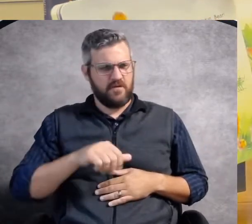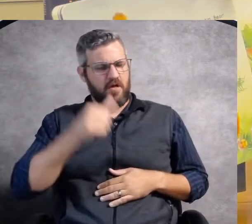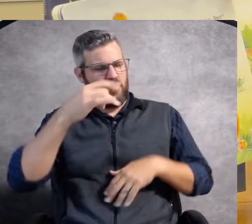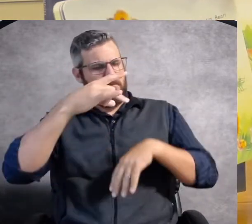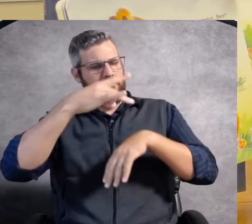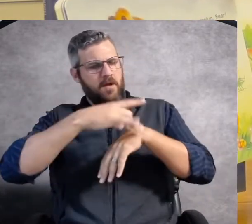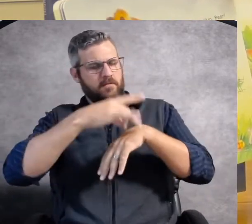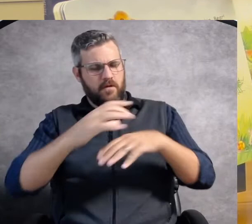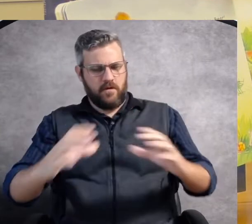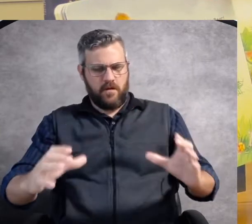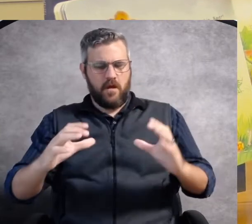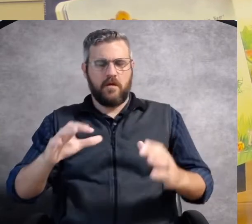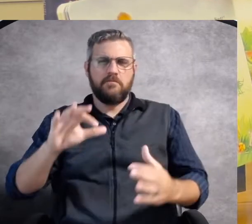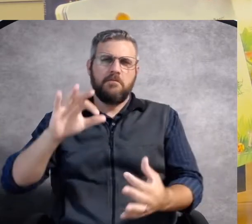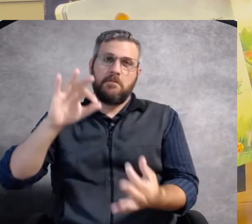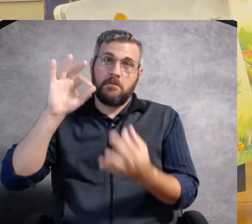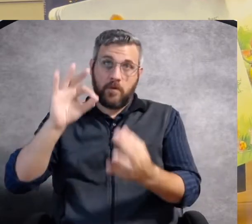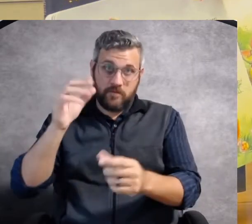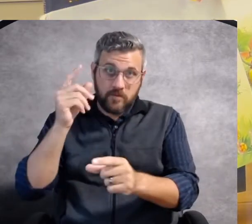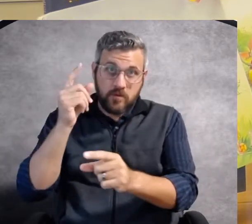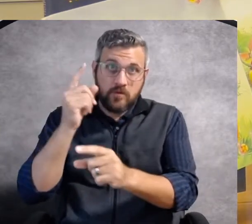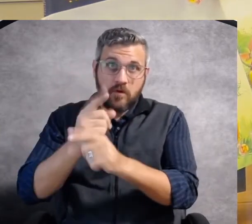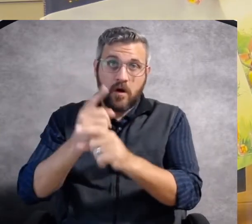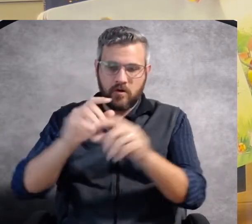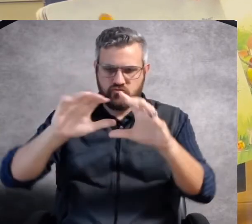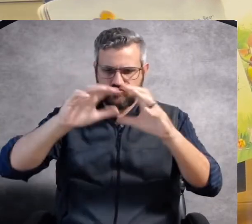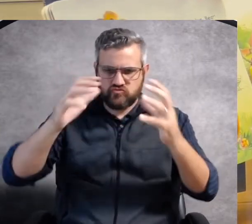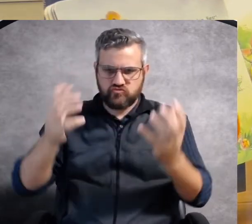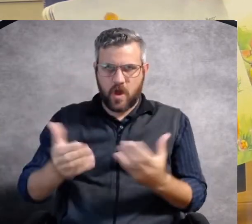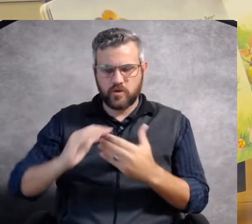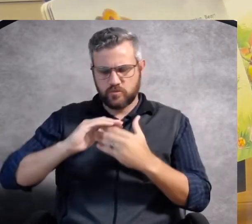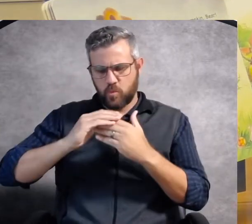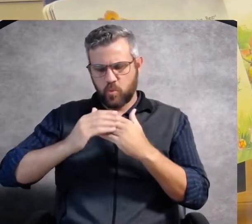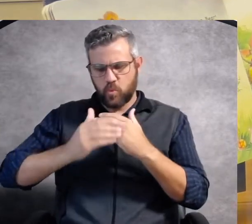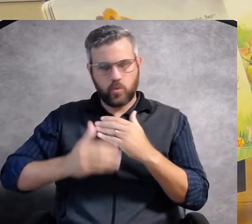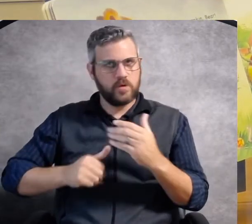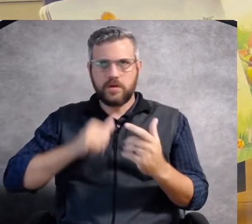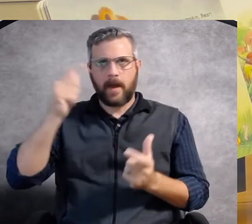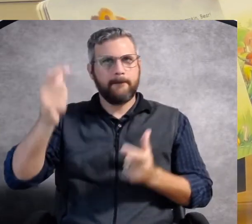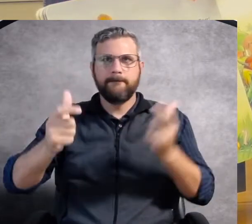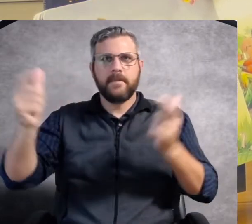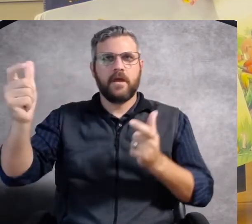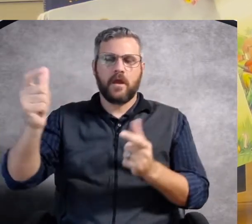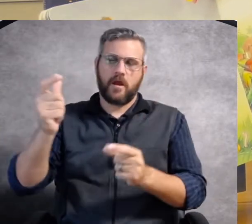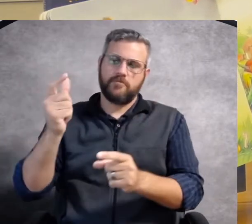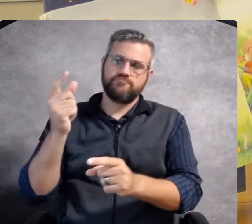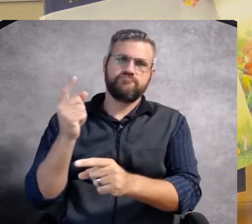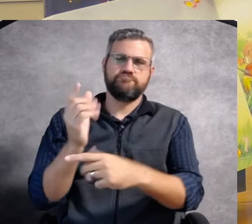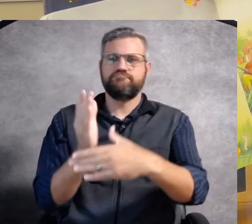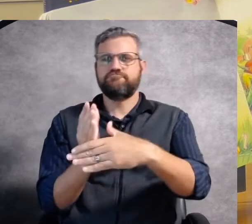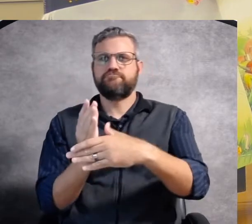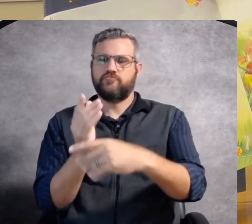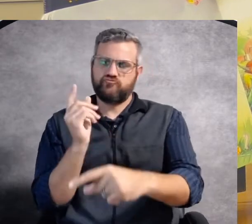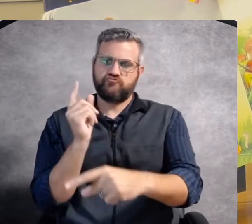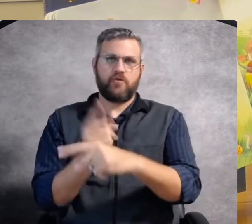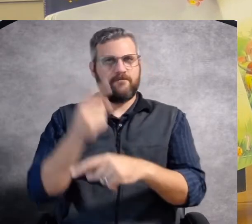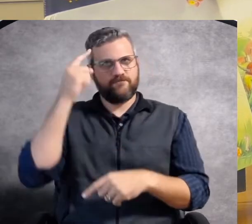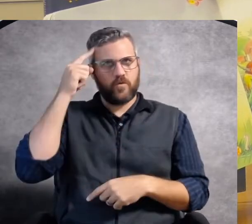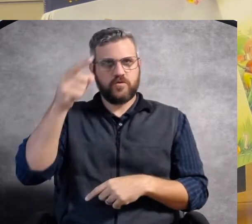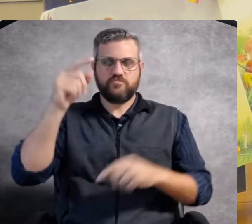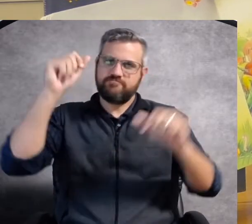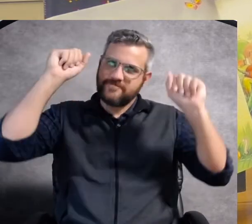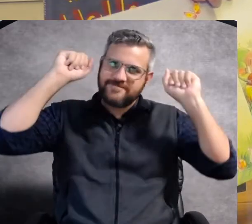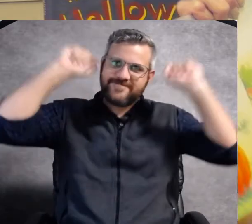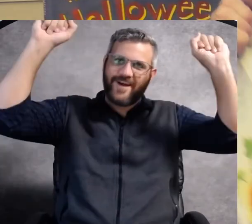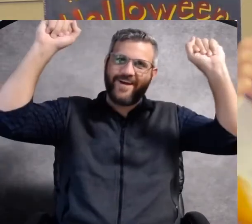Here's another pumpkin, Bear. It's perfect, don't you say? It's round and smooth and not too big. Just right for